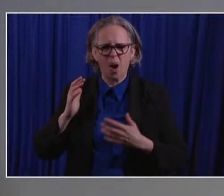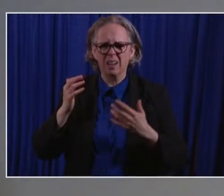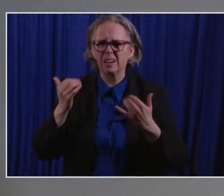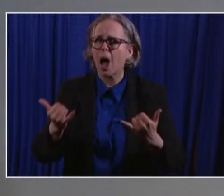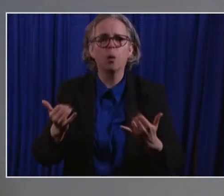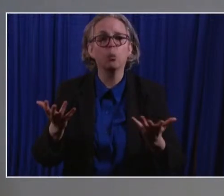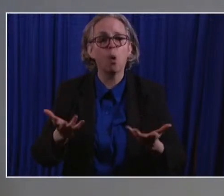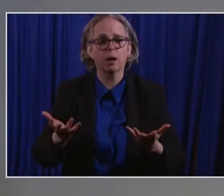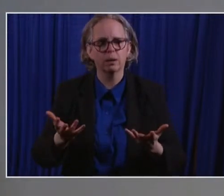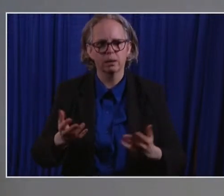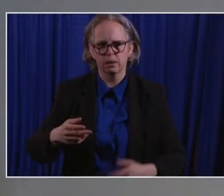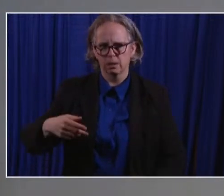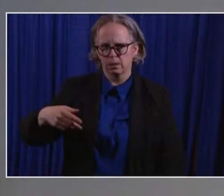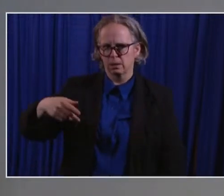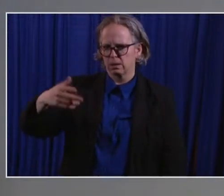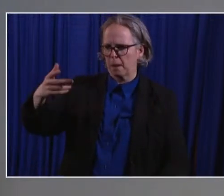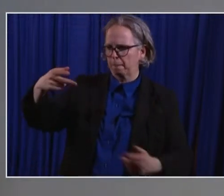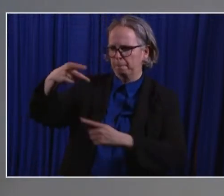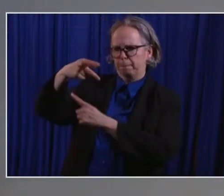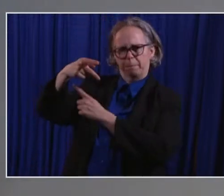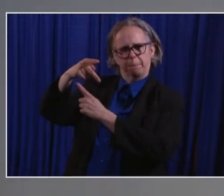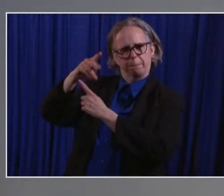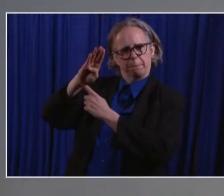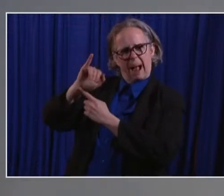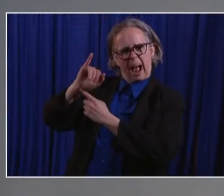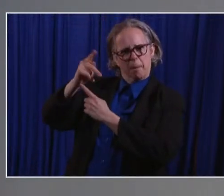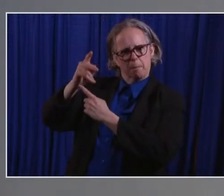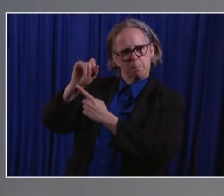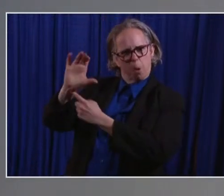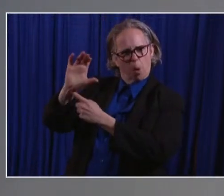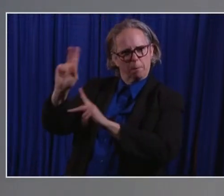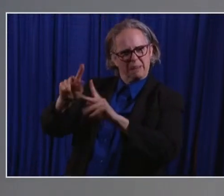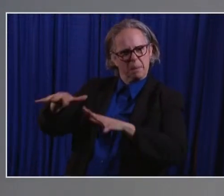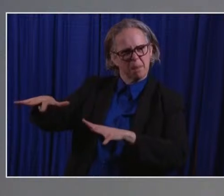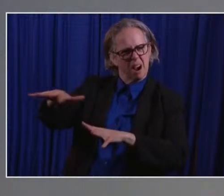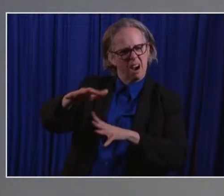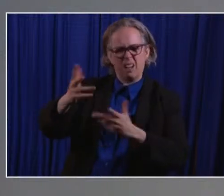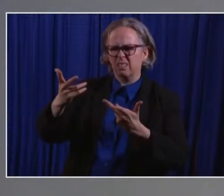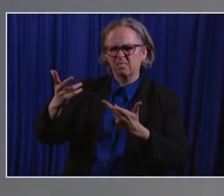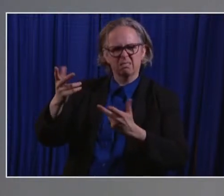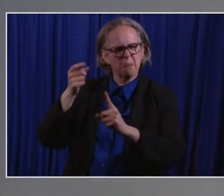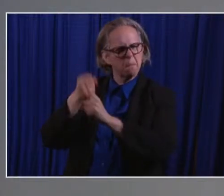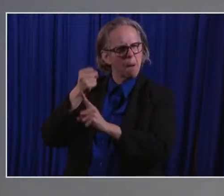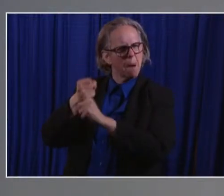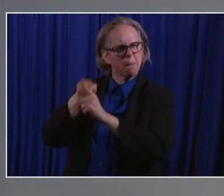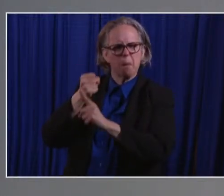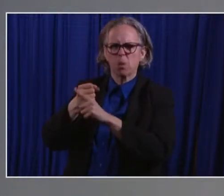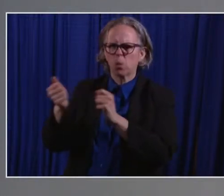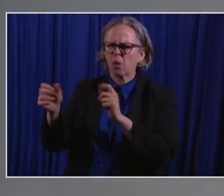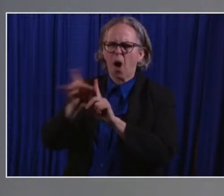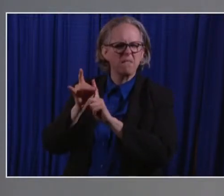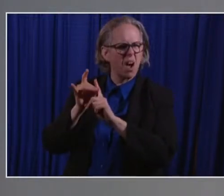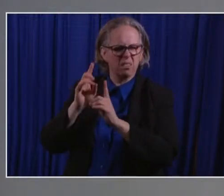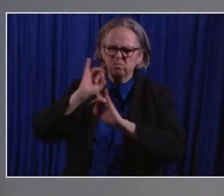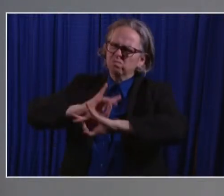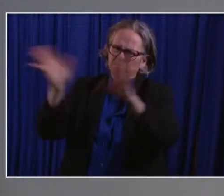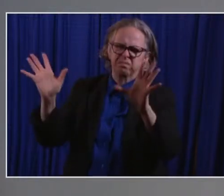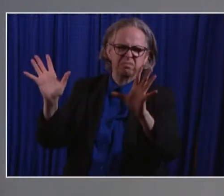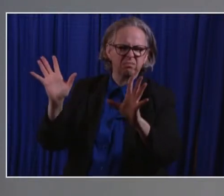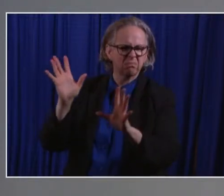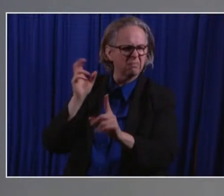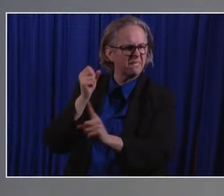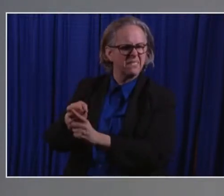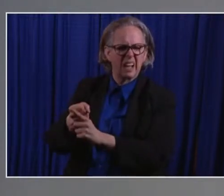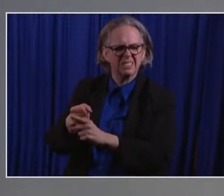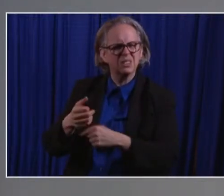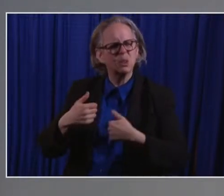health, protect your long-term quality of life, and also to protect others. On